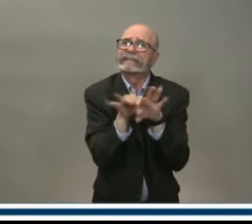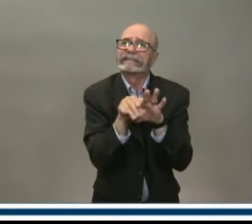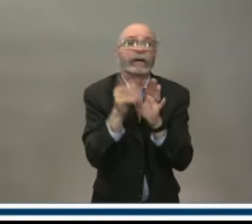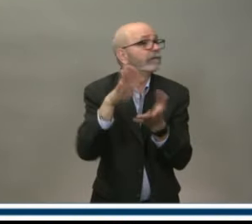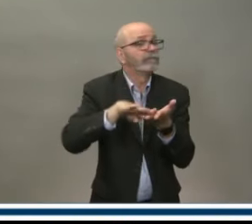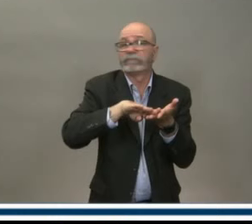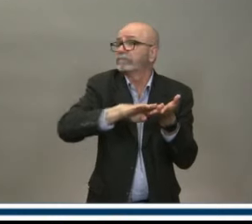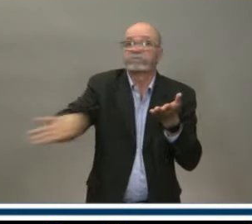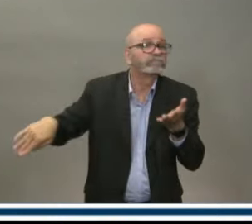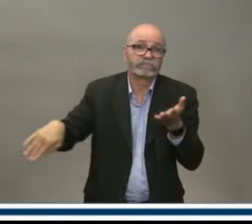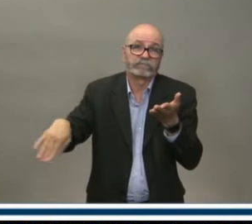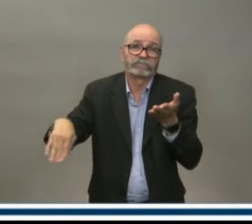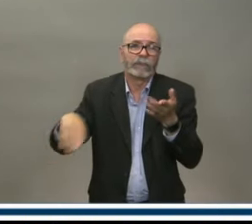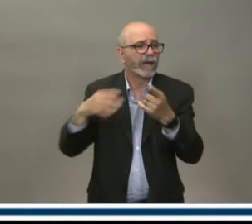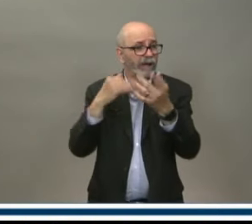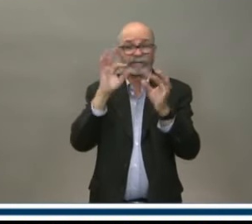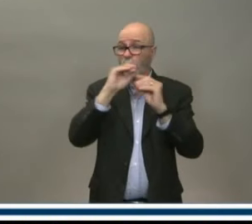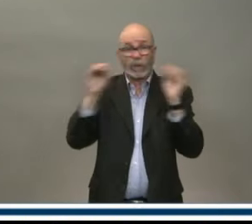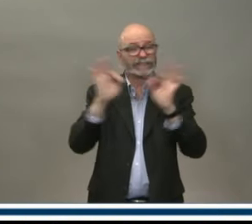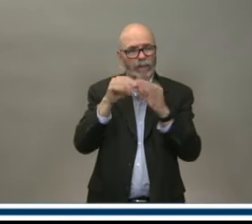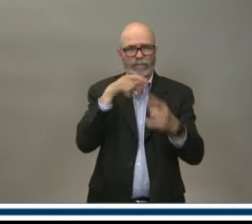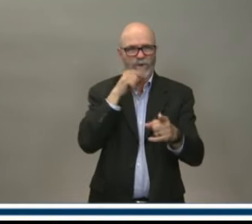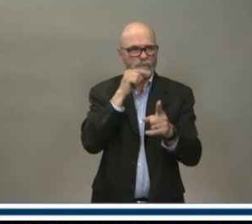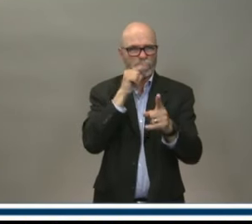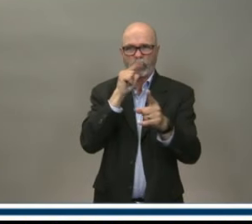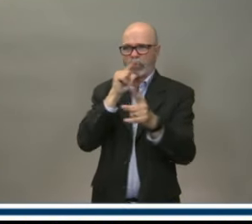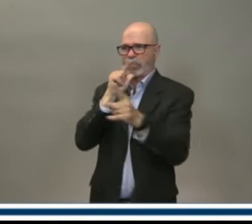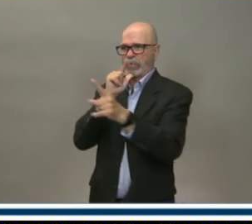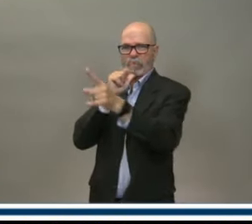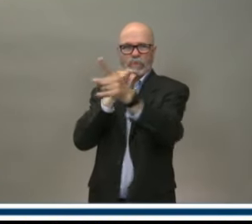the virus is in communities.